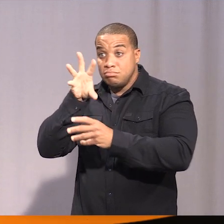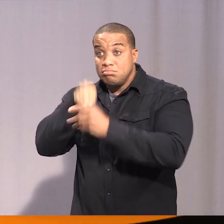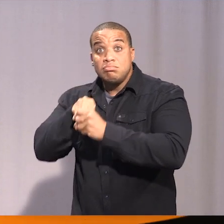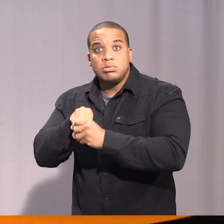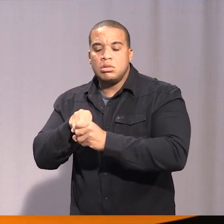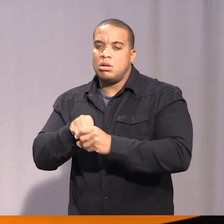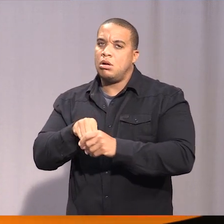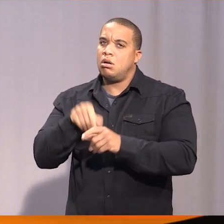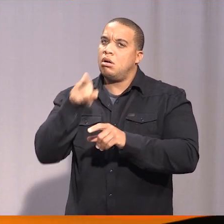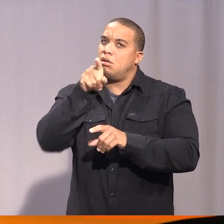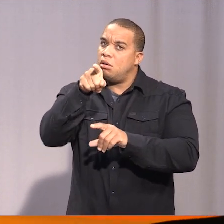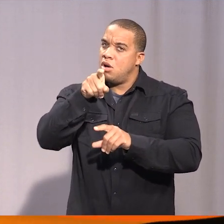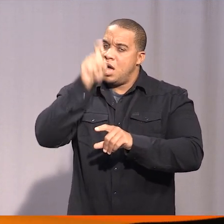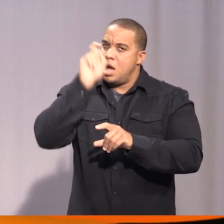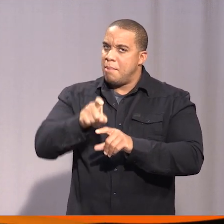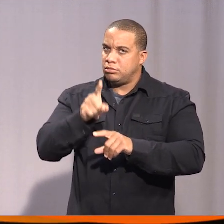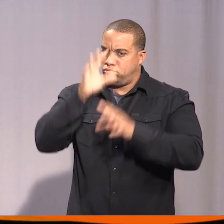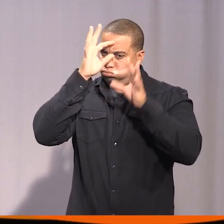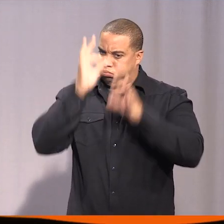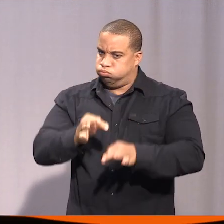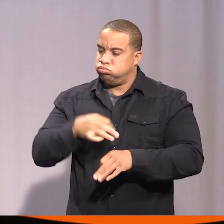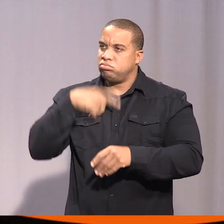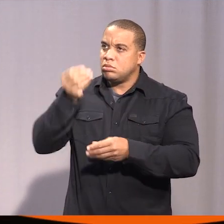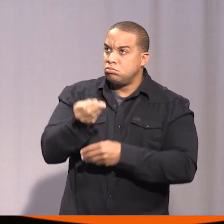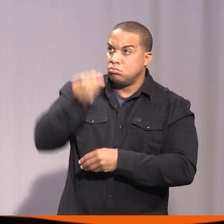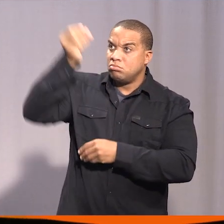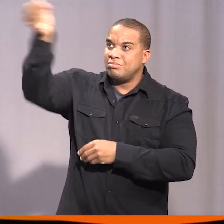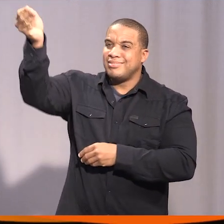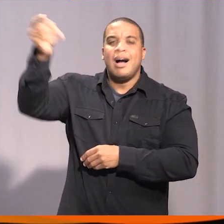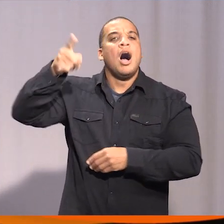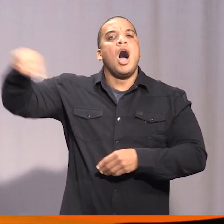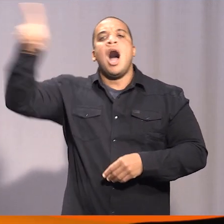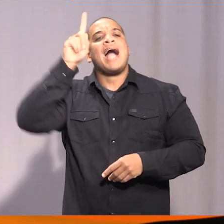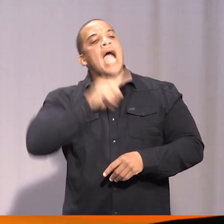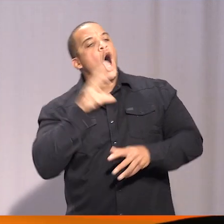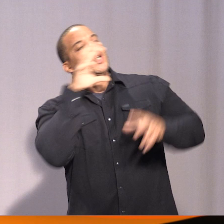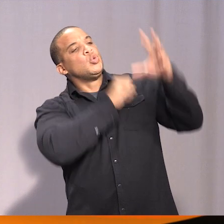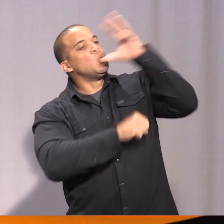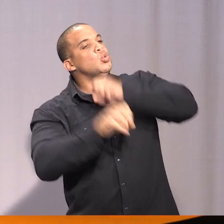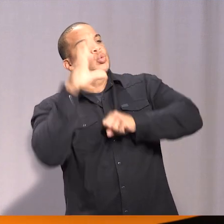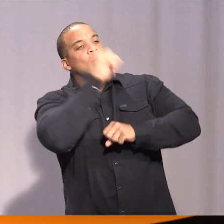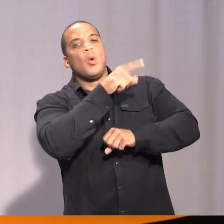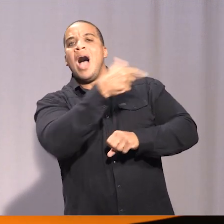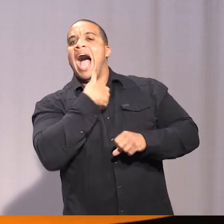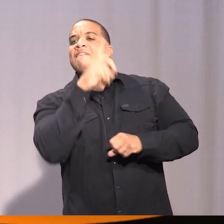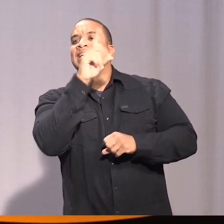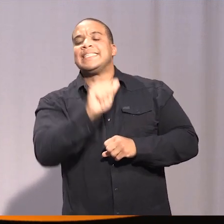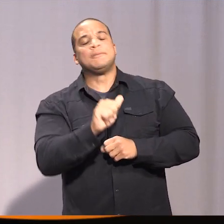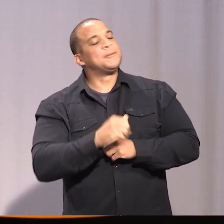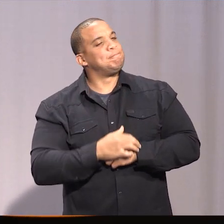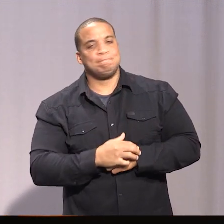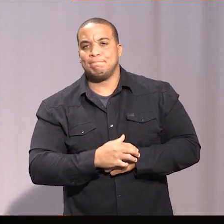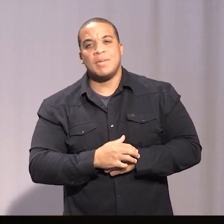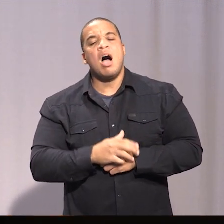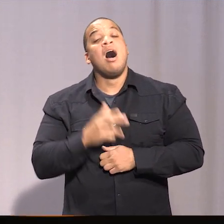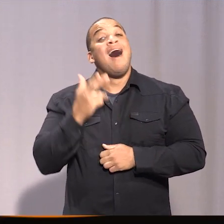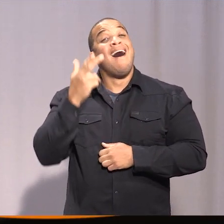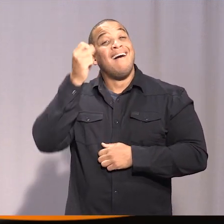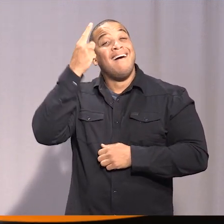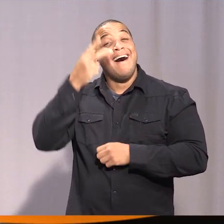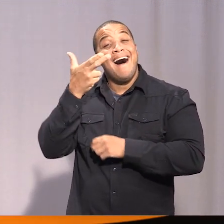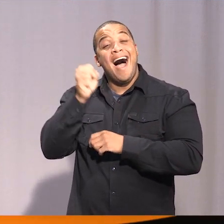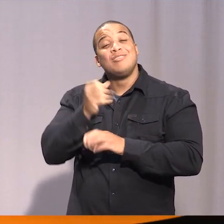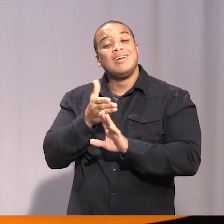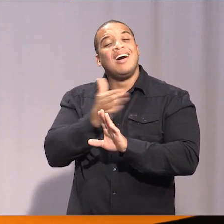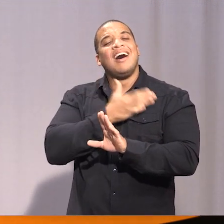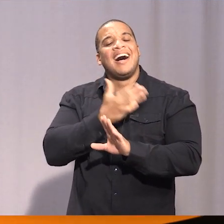for identifying themselves to the Office of Specialized Services as a person with a disability. This is not